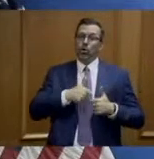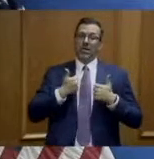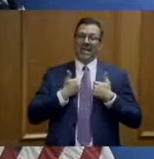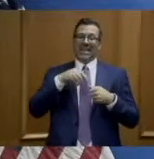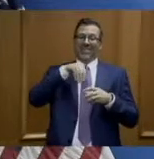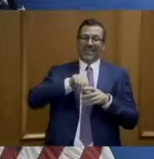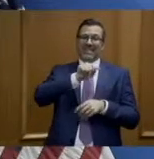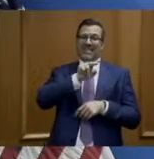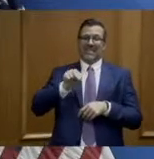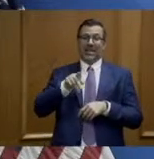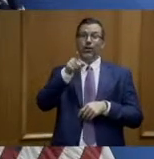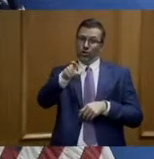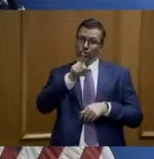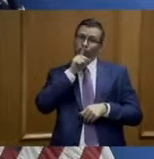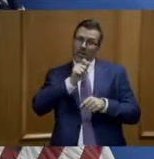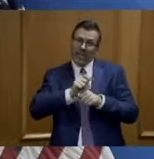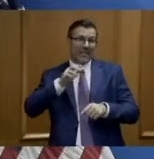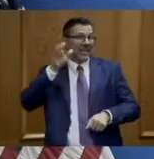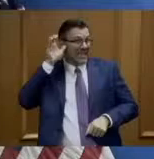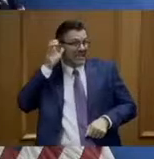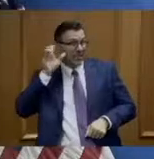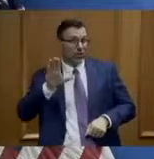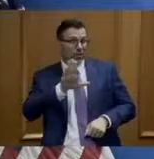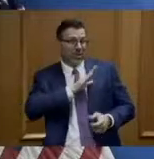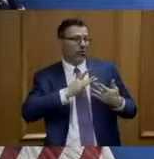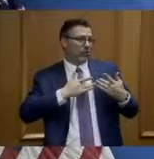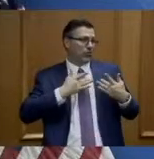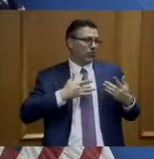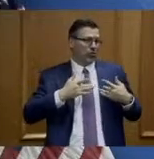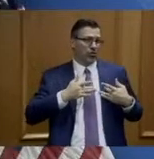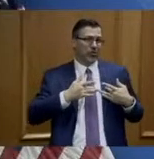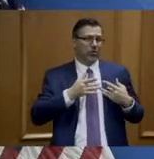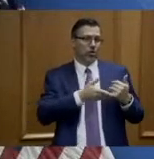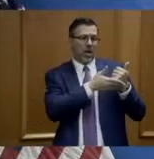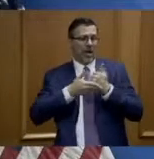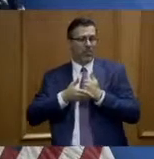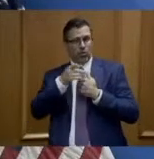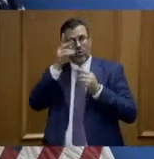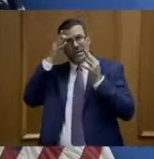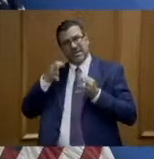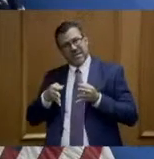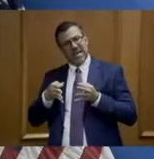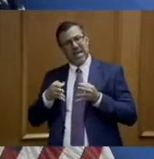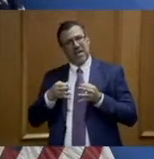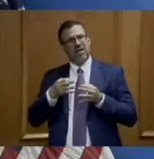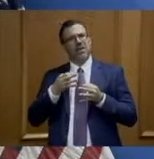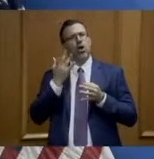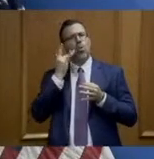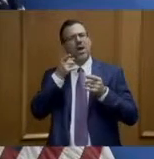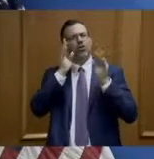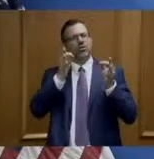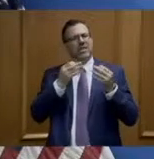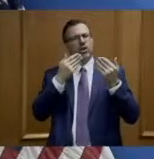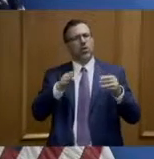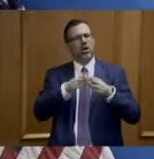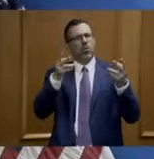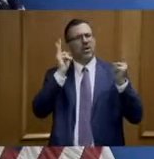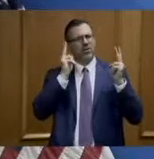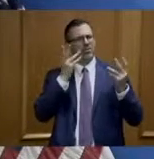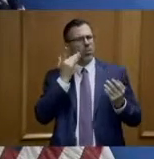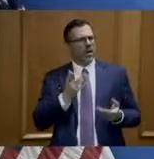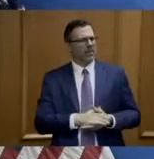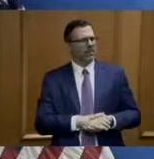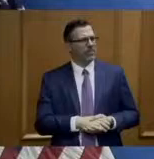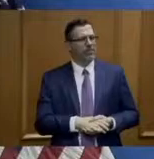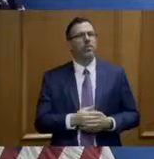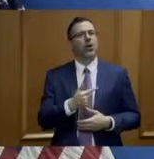into this decision to reopen salons? And what's the data that you're looking at to determine why they can go ahead and open up next week? You know, we've been watching